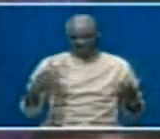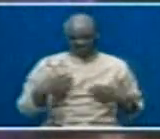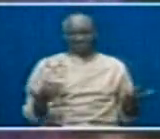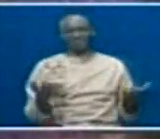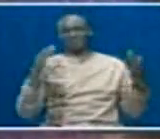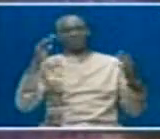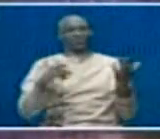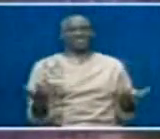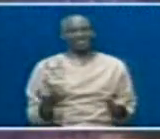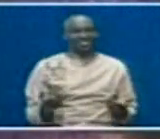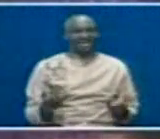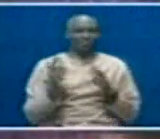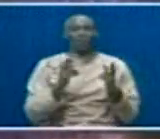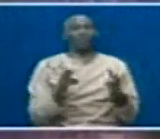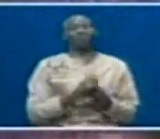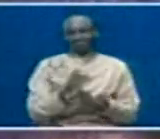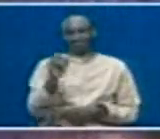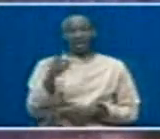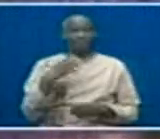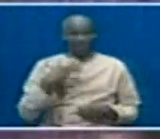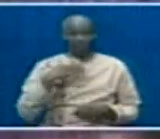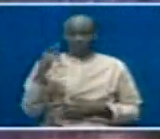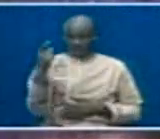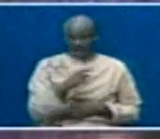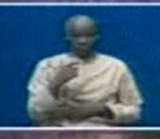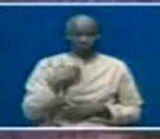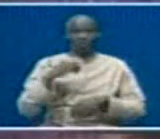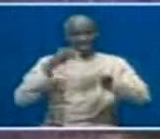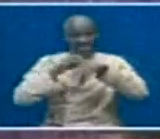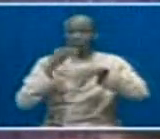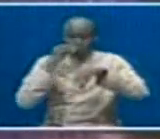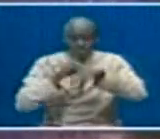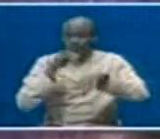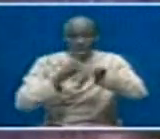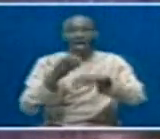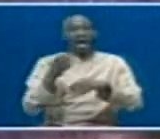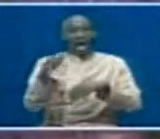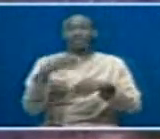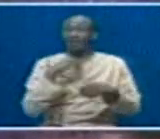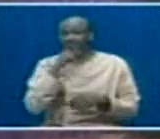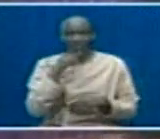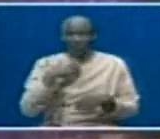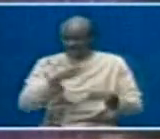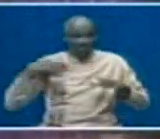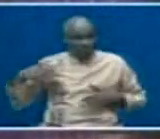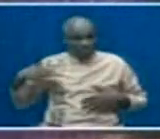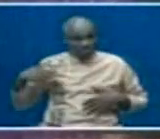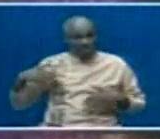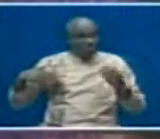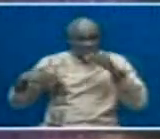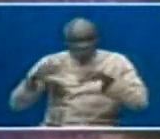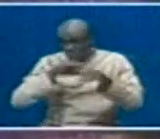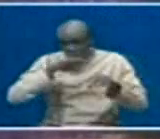I'm, you know, yeah. I'm, anyway. And people used to come to want to kiss my hand. They kiss my father's hand. Want to kiss my hand, I would refuse. My